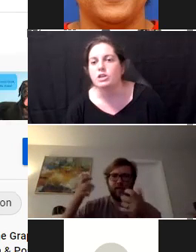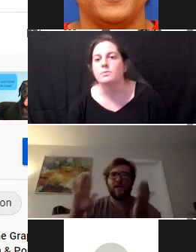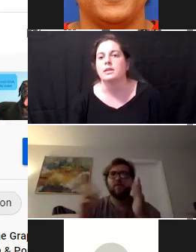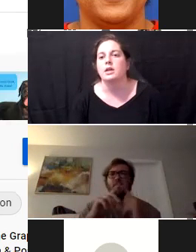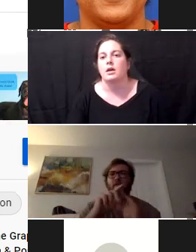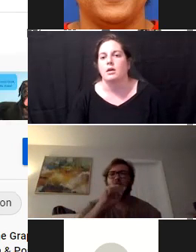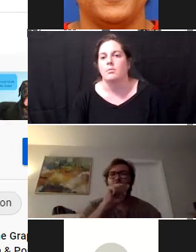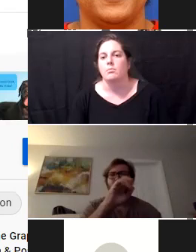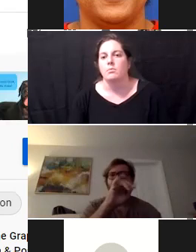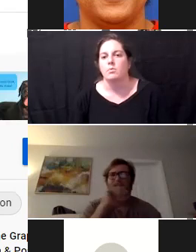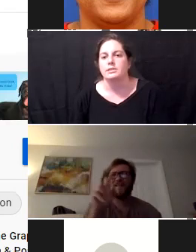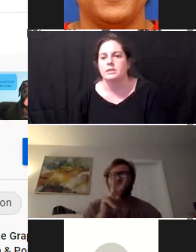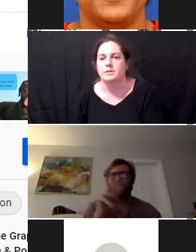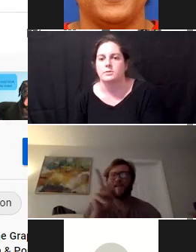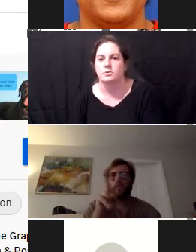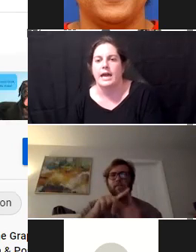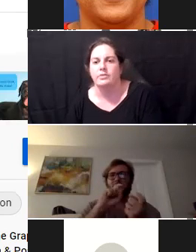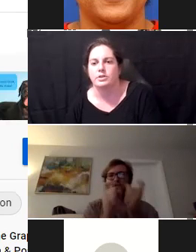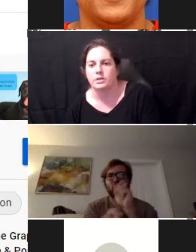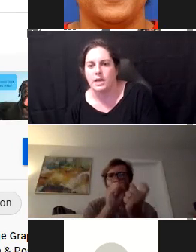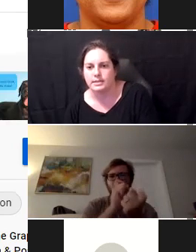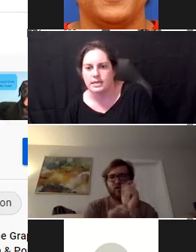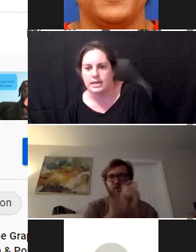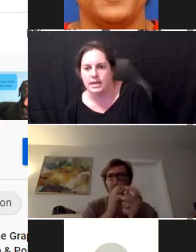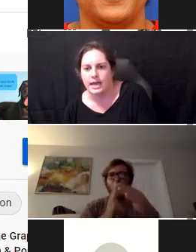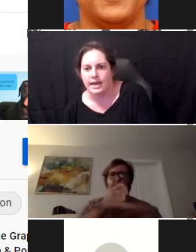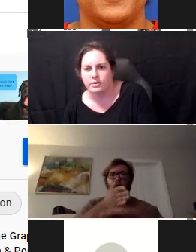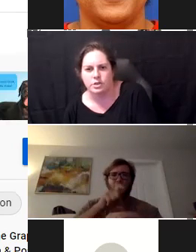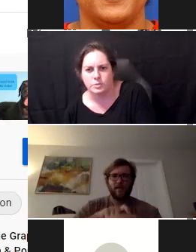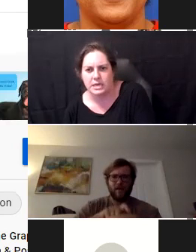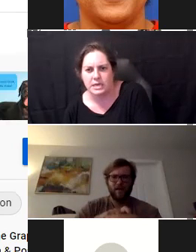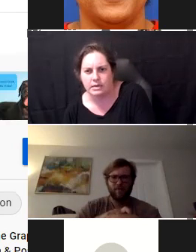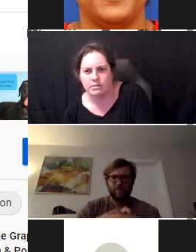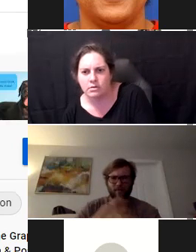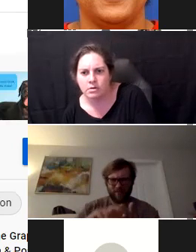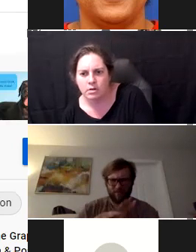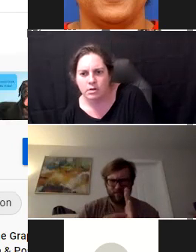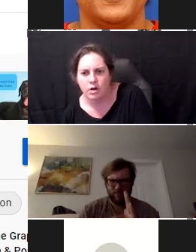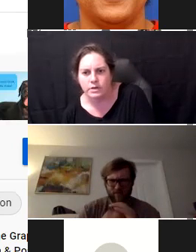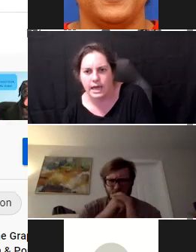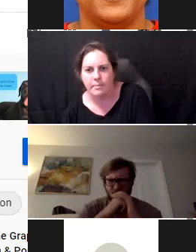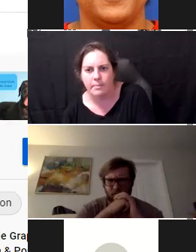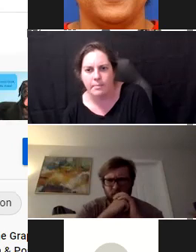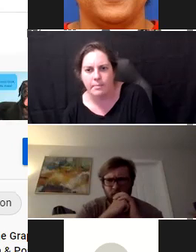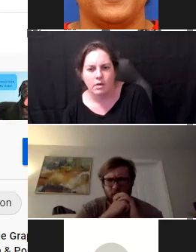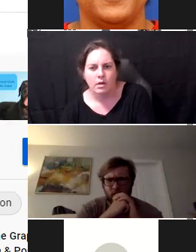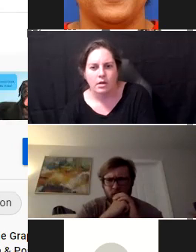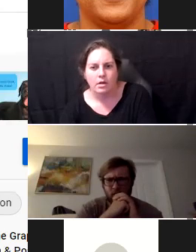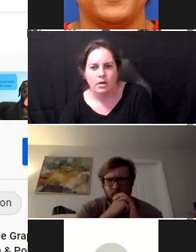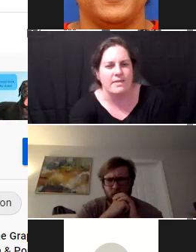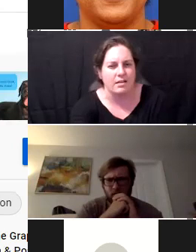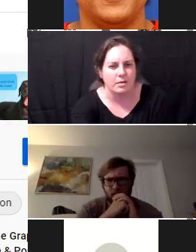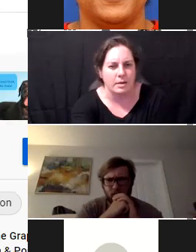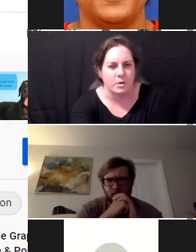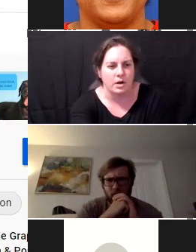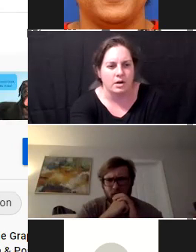Do you mean what's the difference between average velocity and average speed over time? Yes. Can you